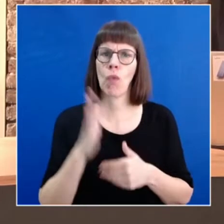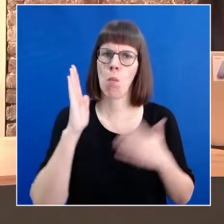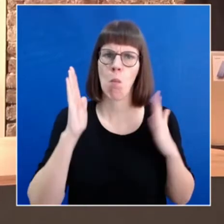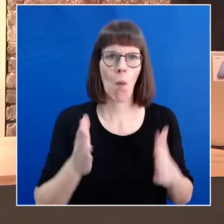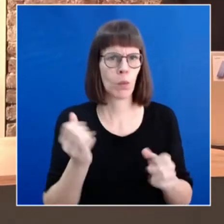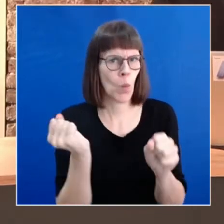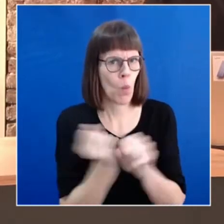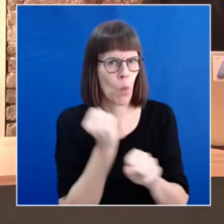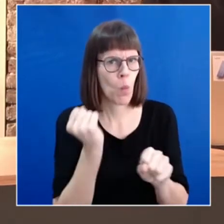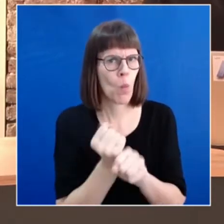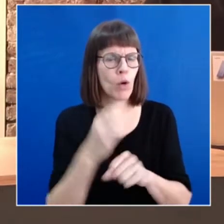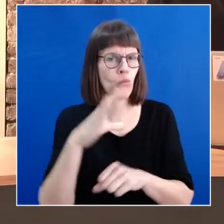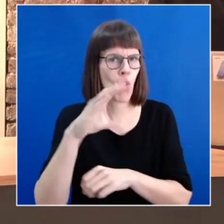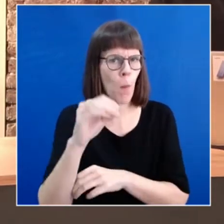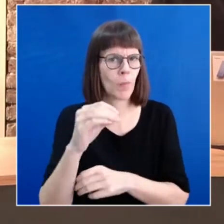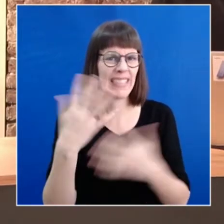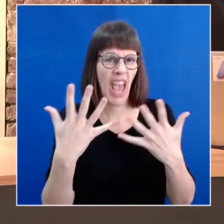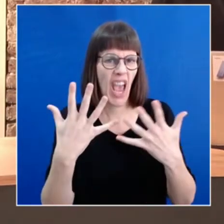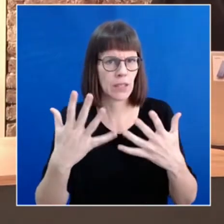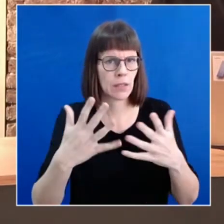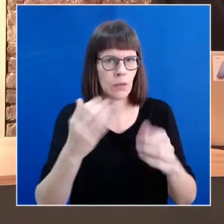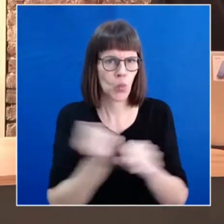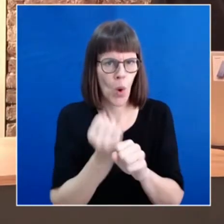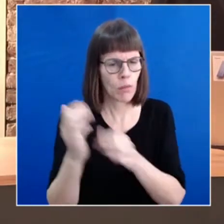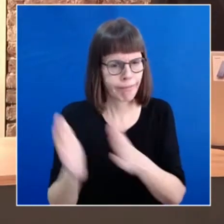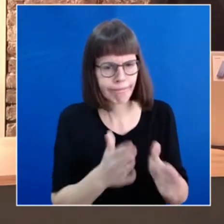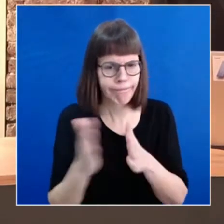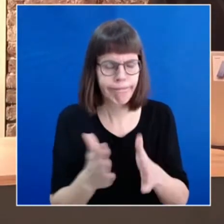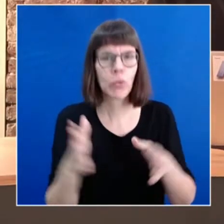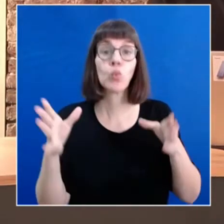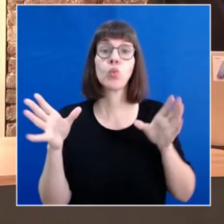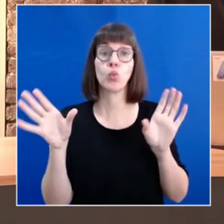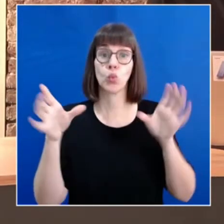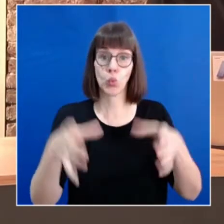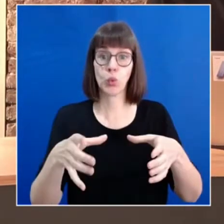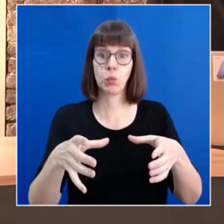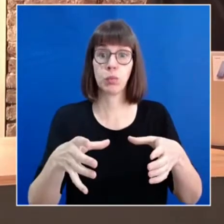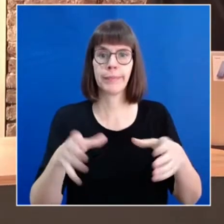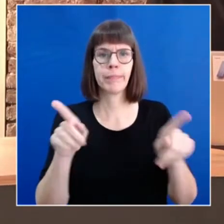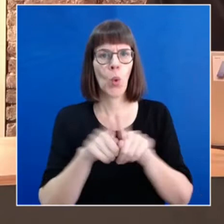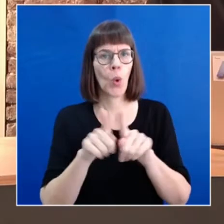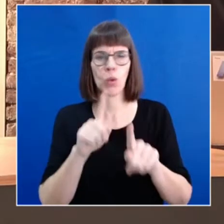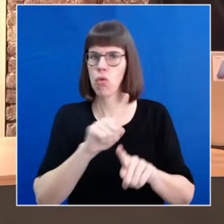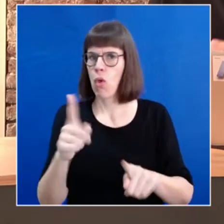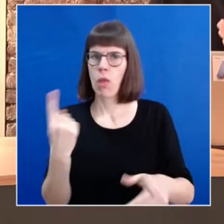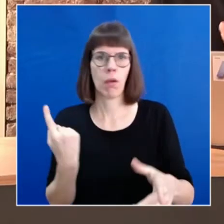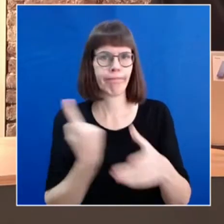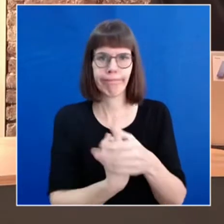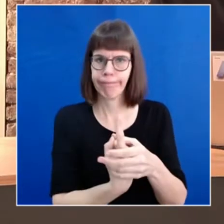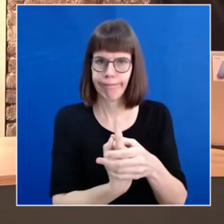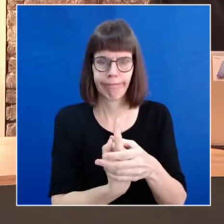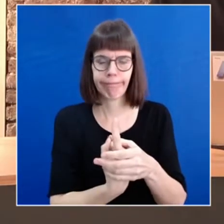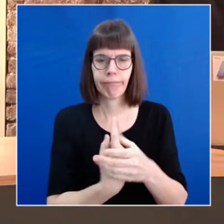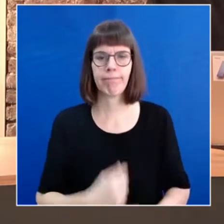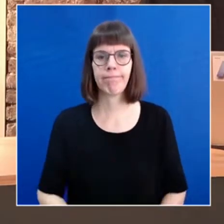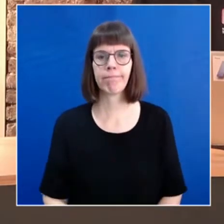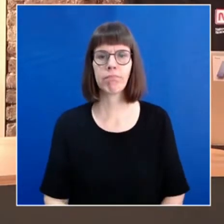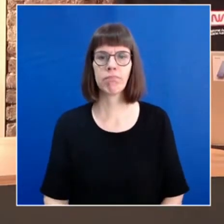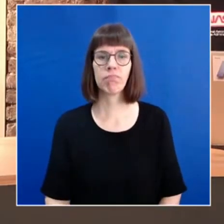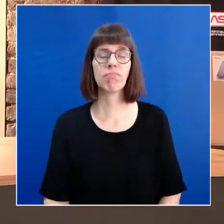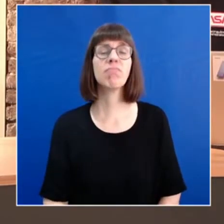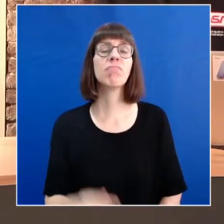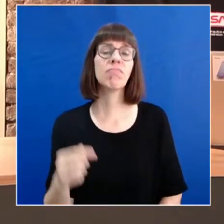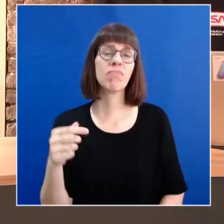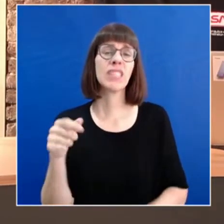factory, in a group, and honestly, he doesn't belong. And he has bullied a lot for